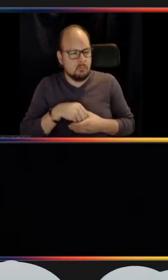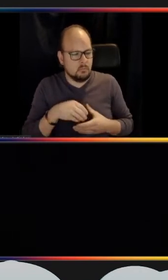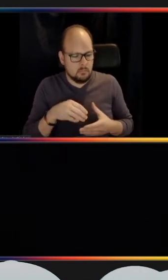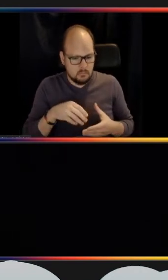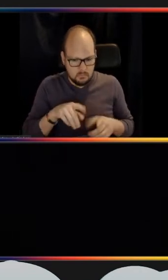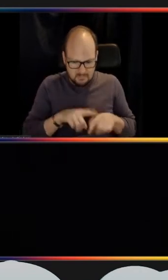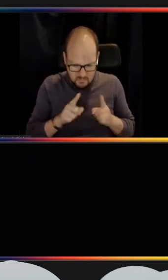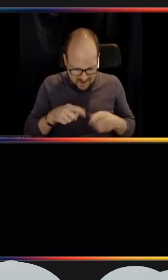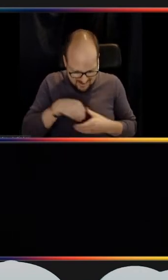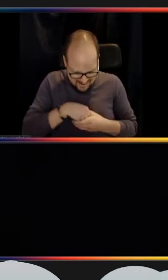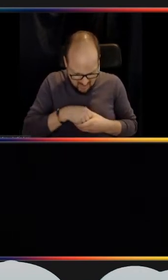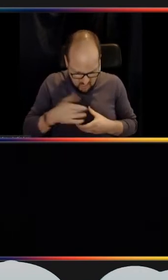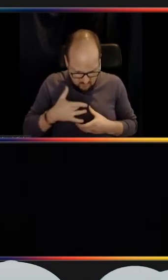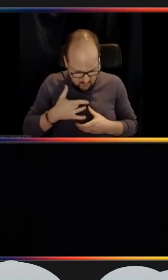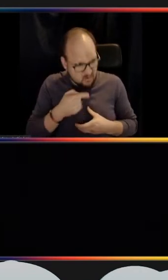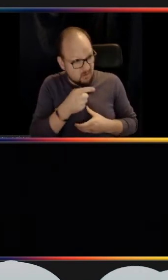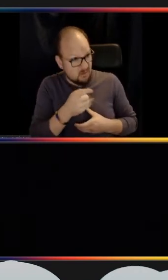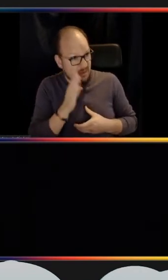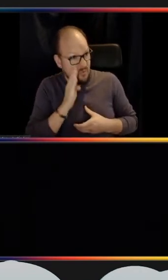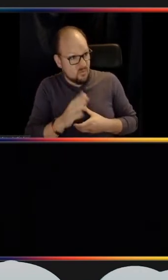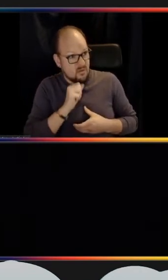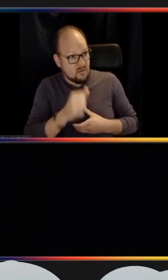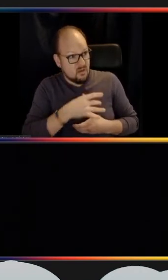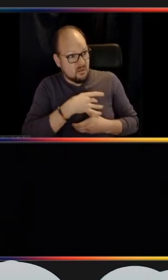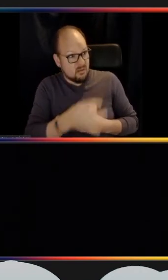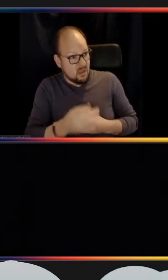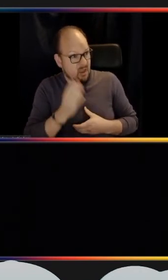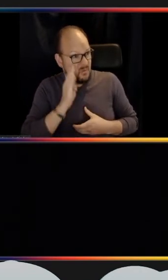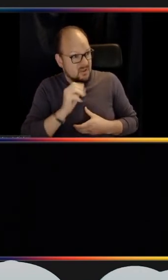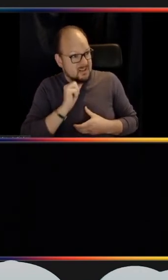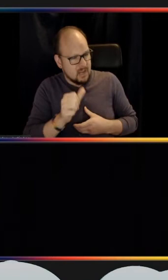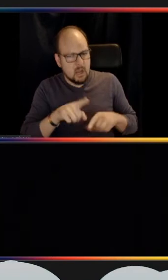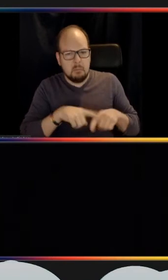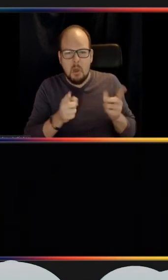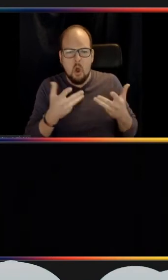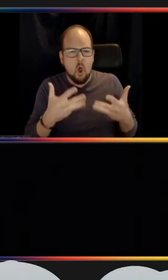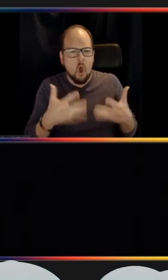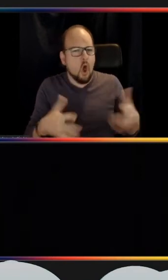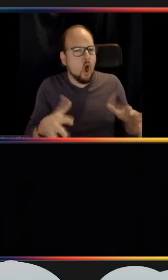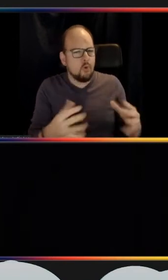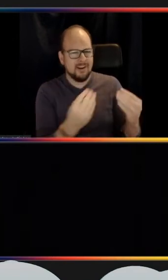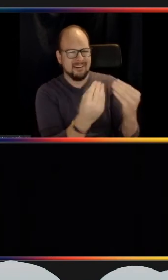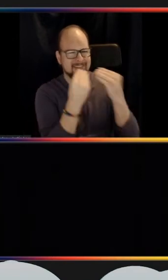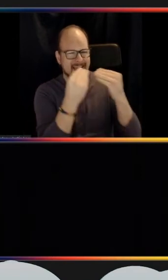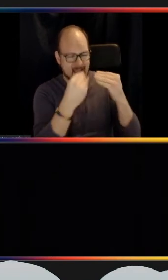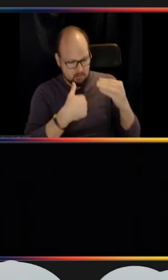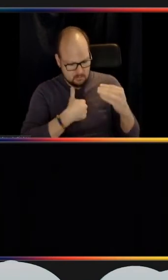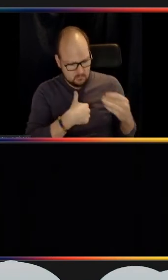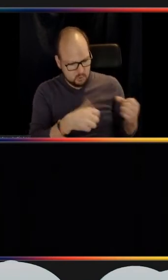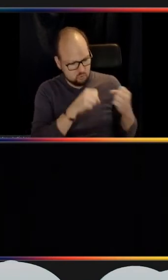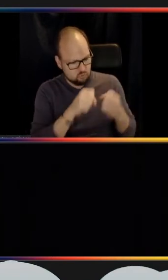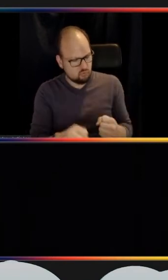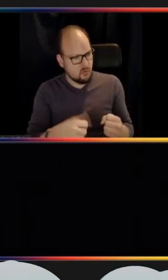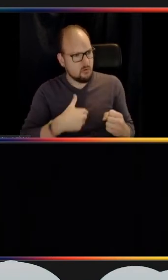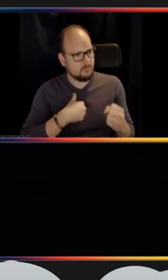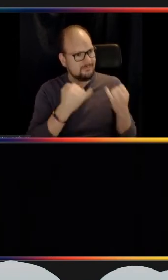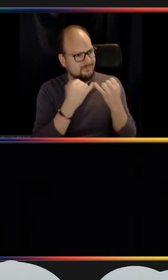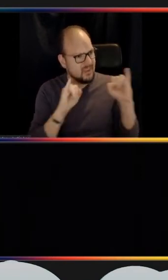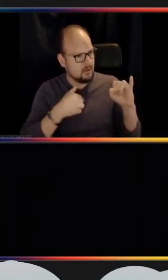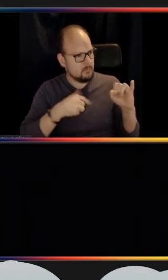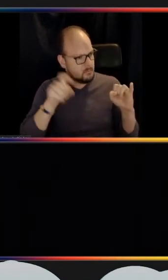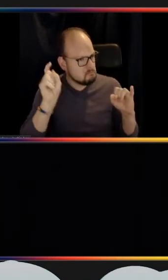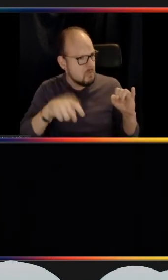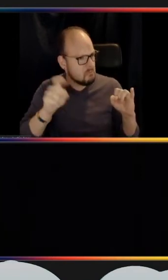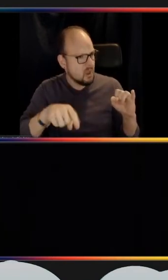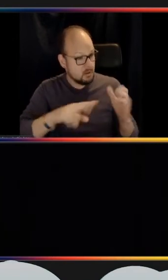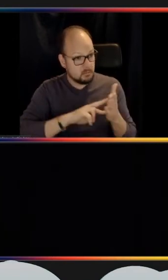like, she has been conditioned to be a strong, independent woman that is going to be herself regardless of what people think. And so I think